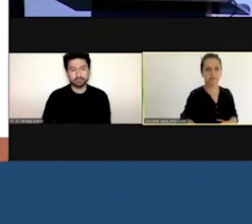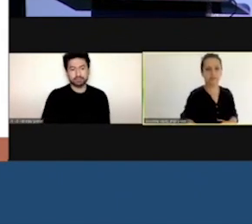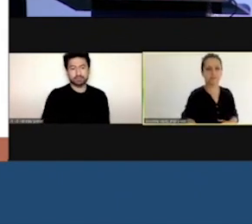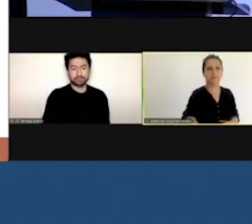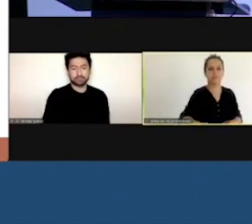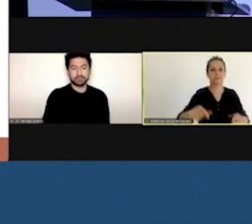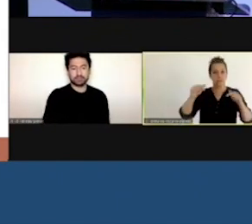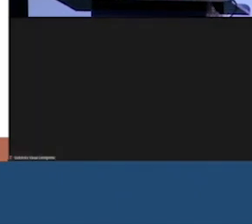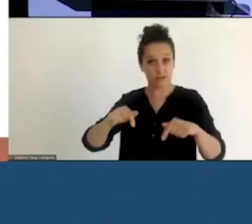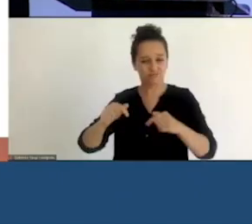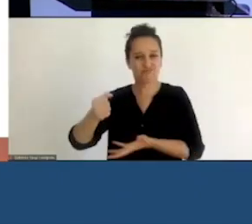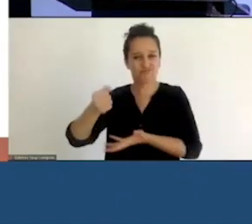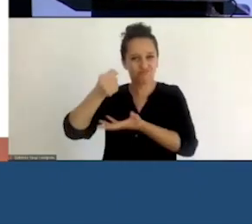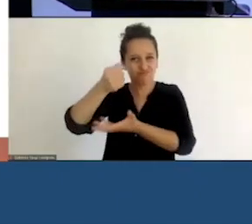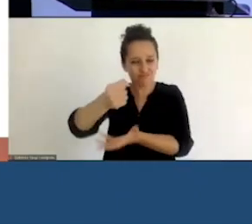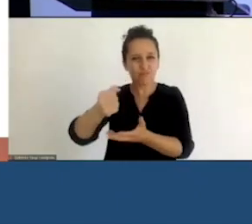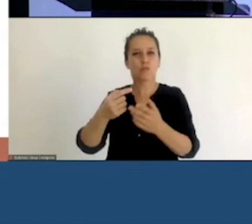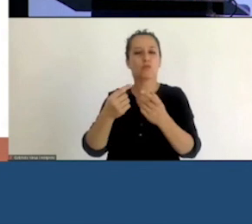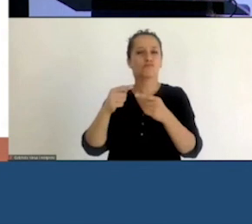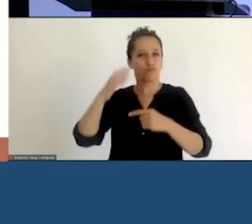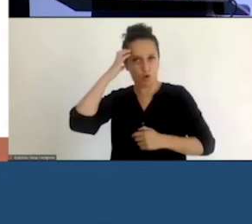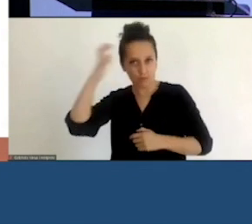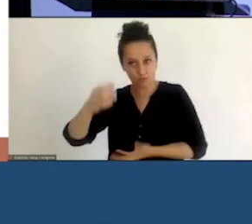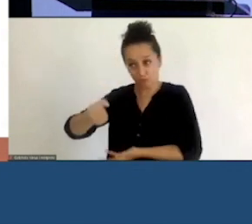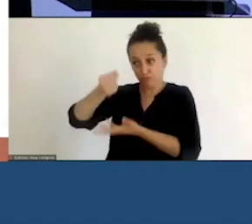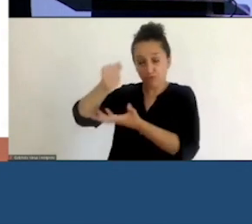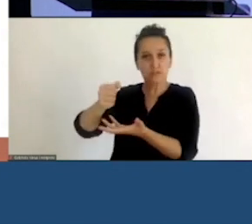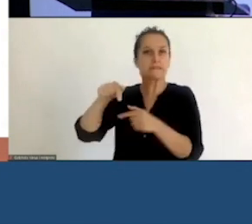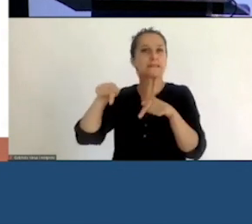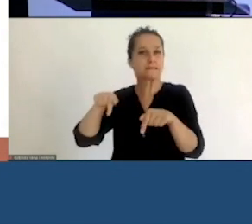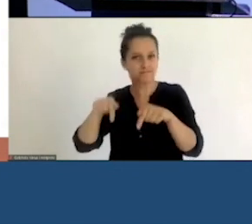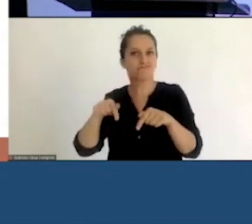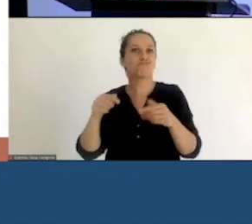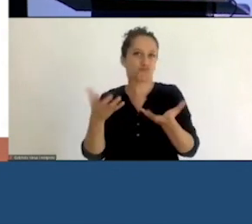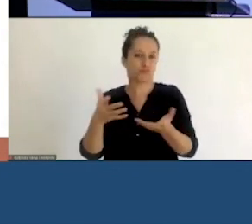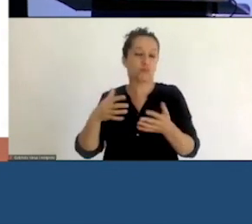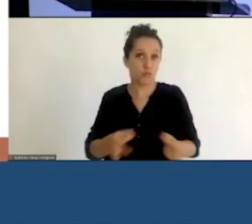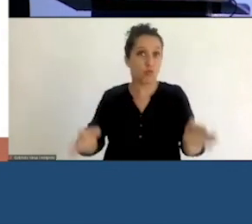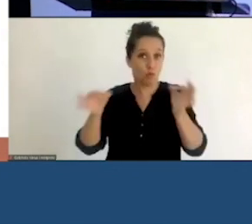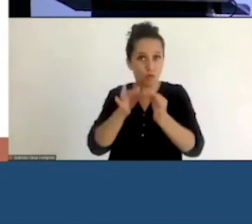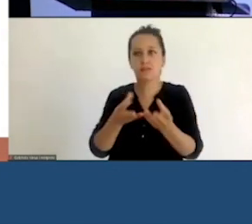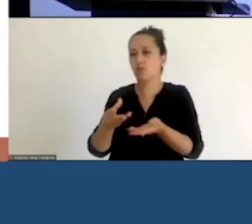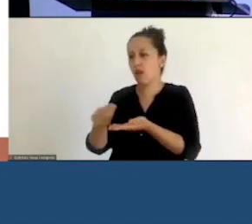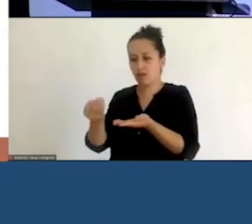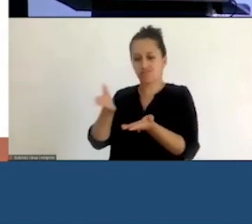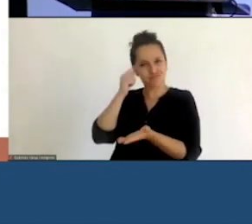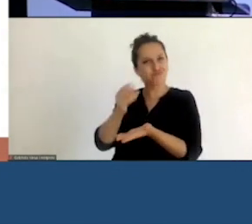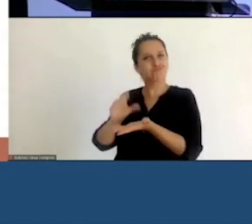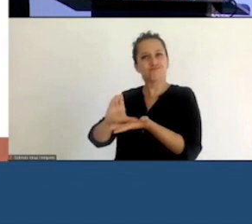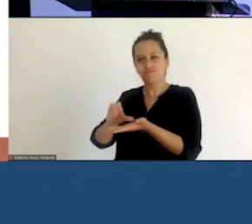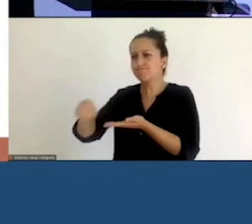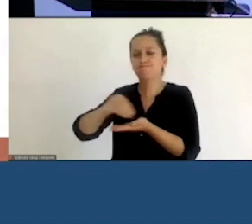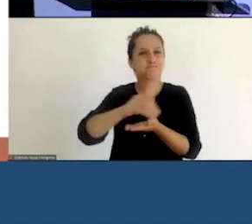inflation, and we're thinking about public expense, and it's a very high one. And Chile,